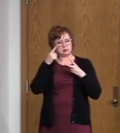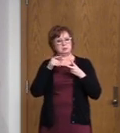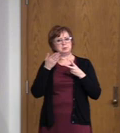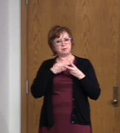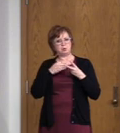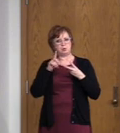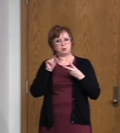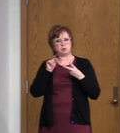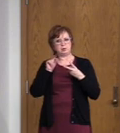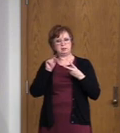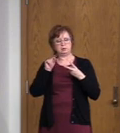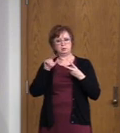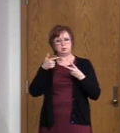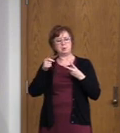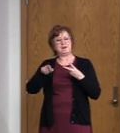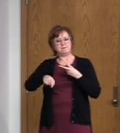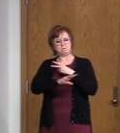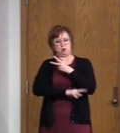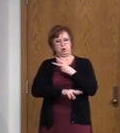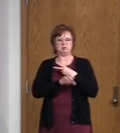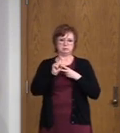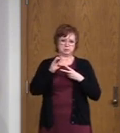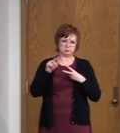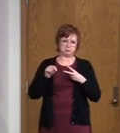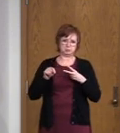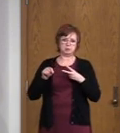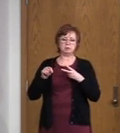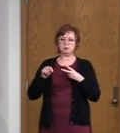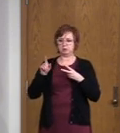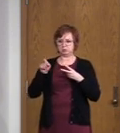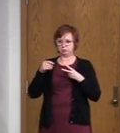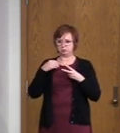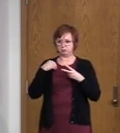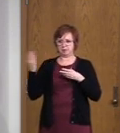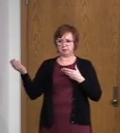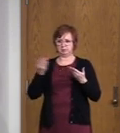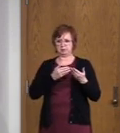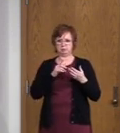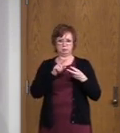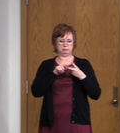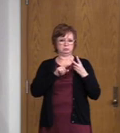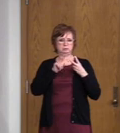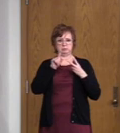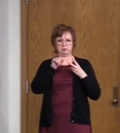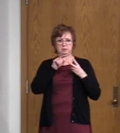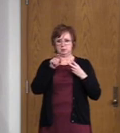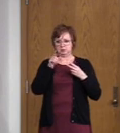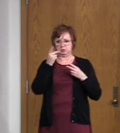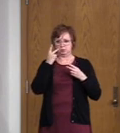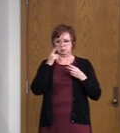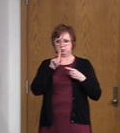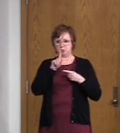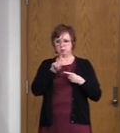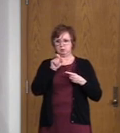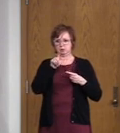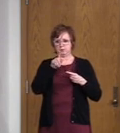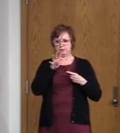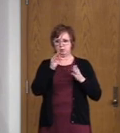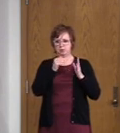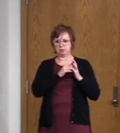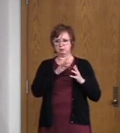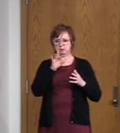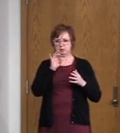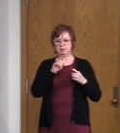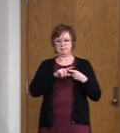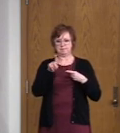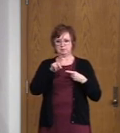expecting to receive 191,000 plus doses of the vaccine, and the distribution by manufacturers on the bottom of the slide, 124,800 for